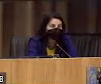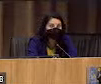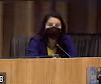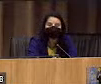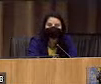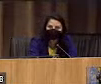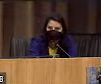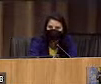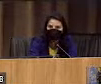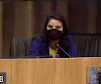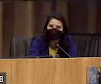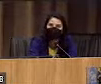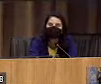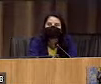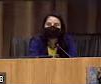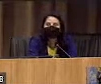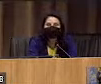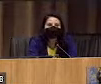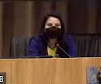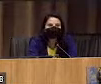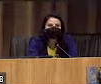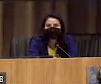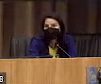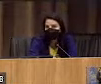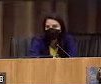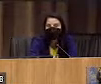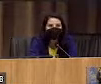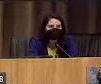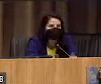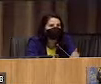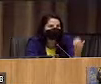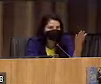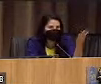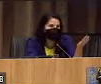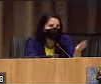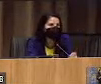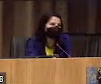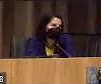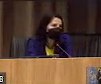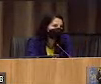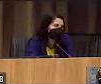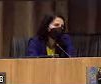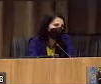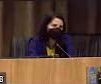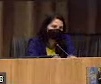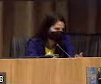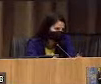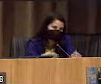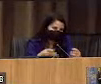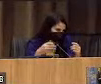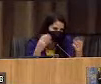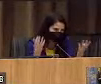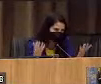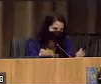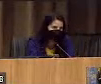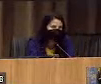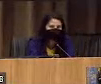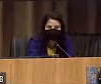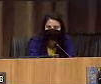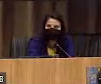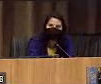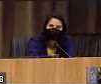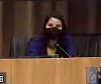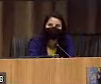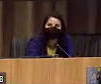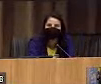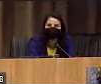possibility for us to do, because there was a protocol to follow after COVID. In Brazil, doesn't exist